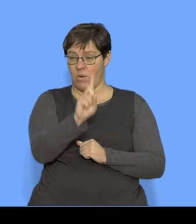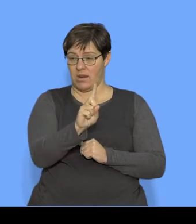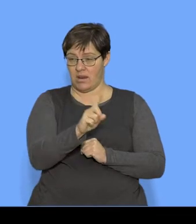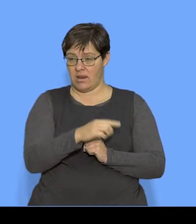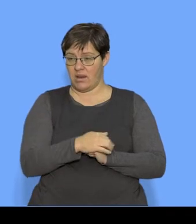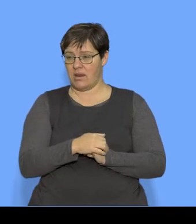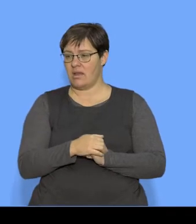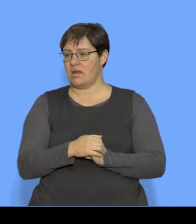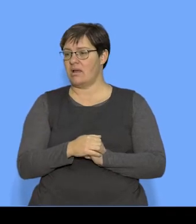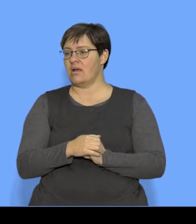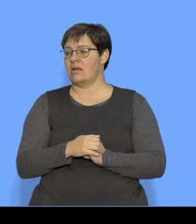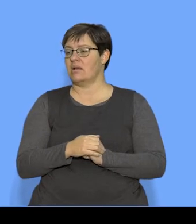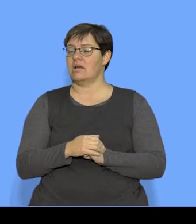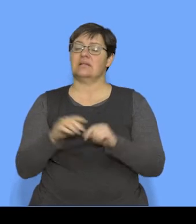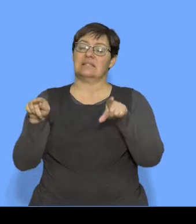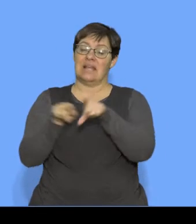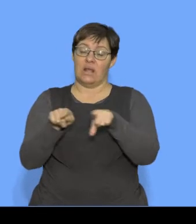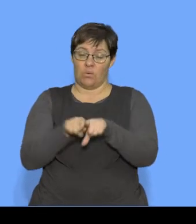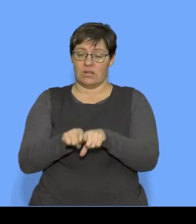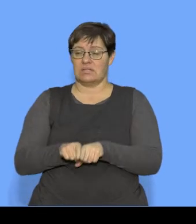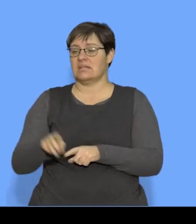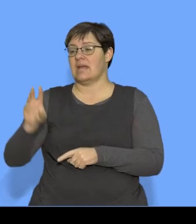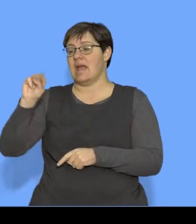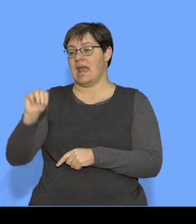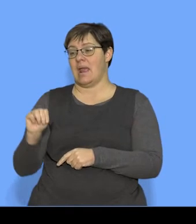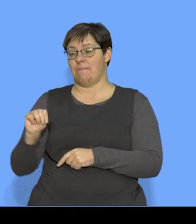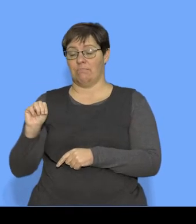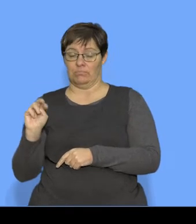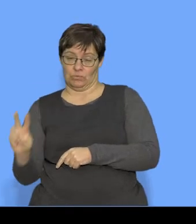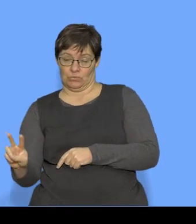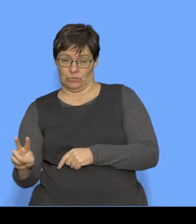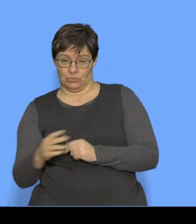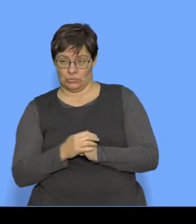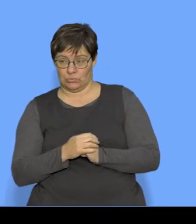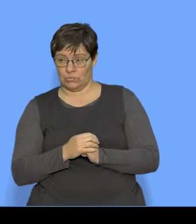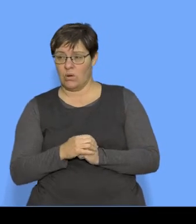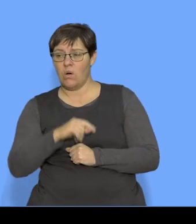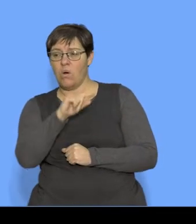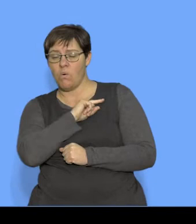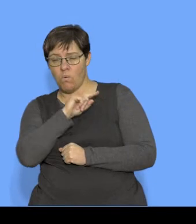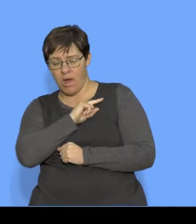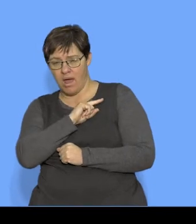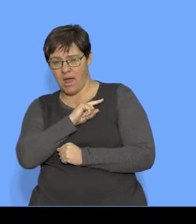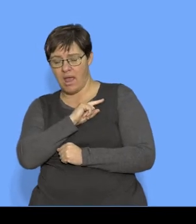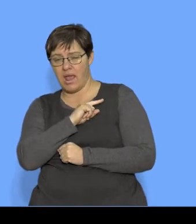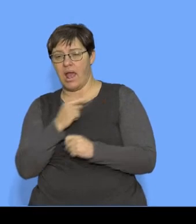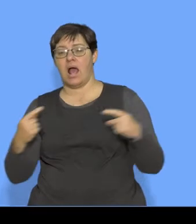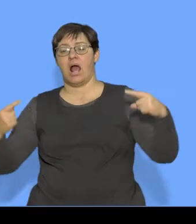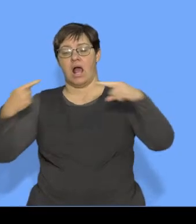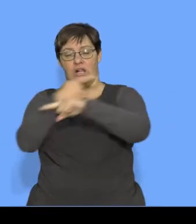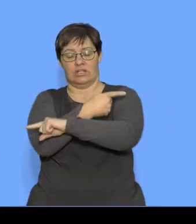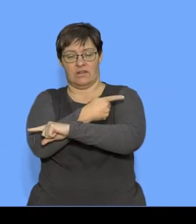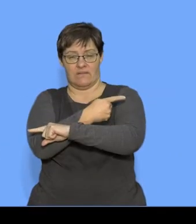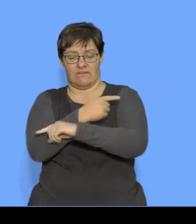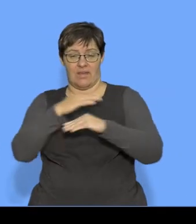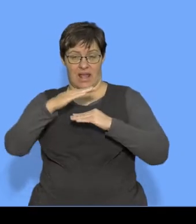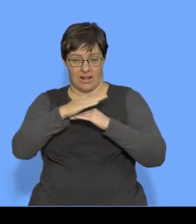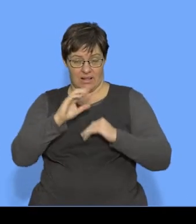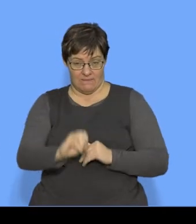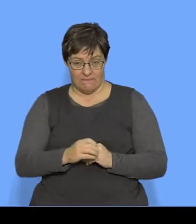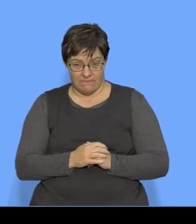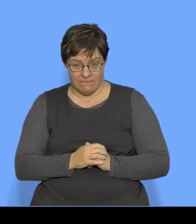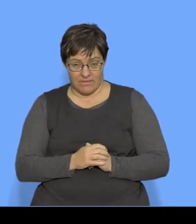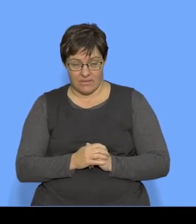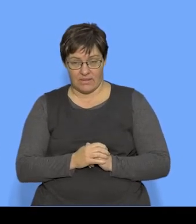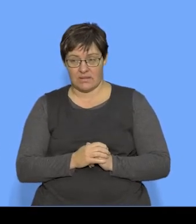K1, that's what I wanted to talk about, is equals to M2. And that's because of alternate angles that we have.